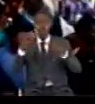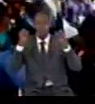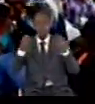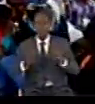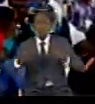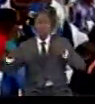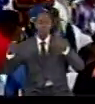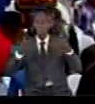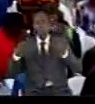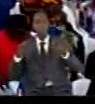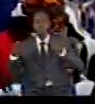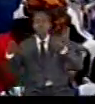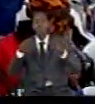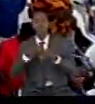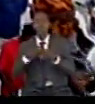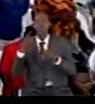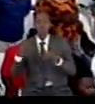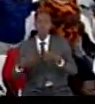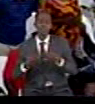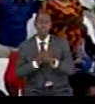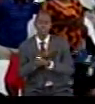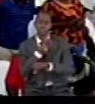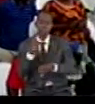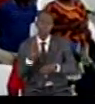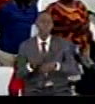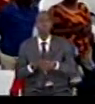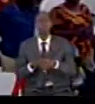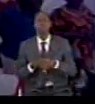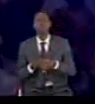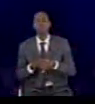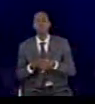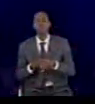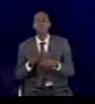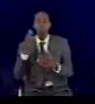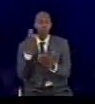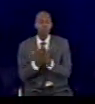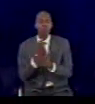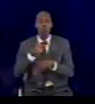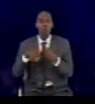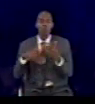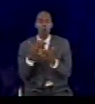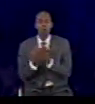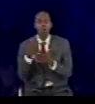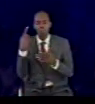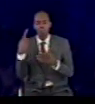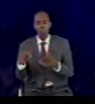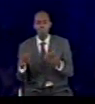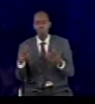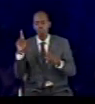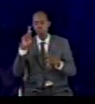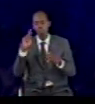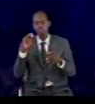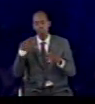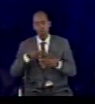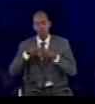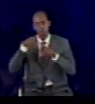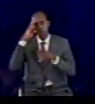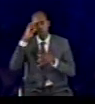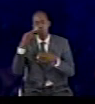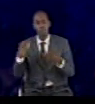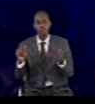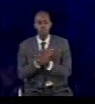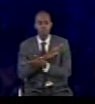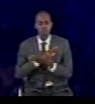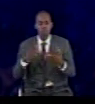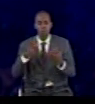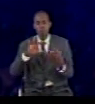reign in the nations stop the hospital of death stop the horse man of destruction stop the hush man of disease